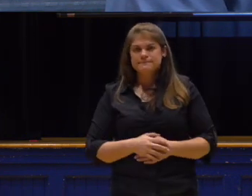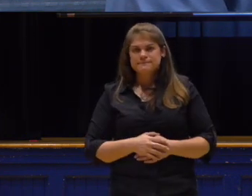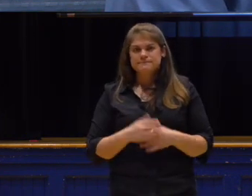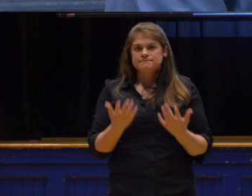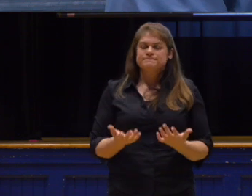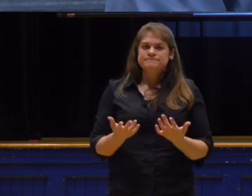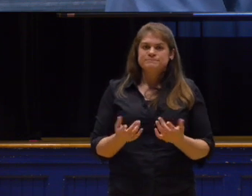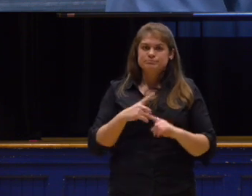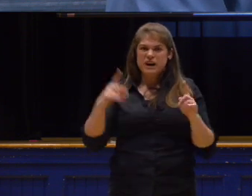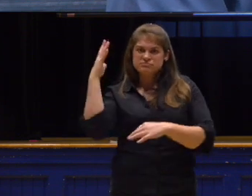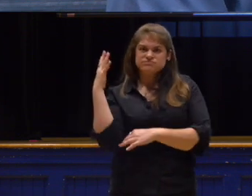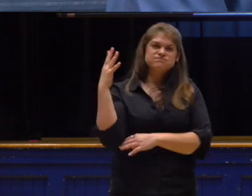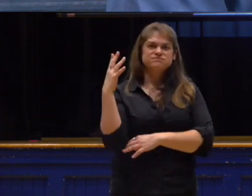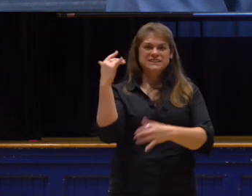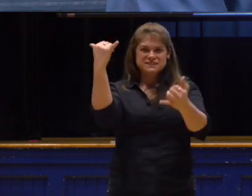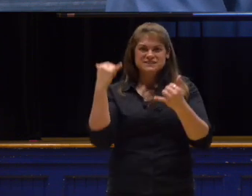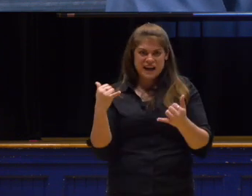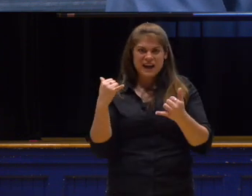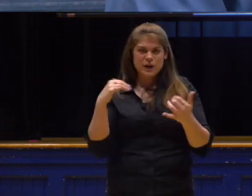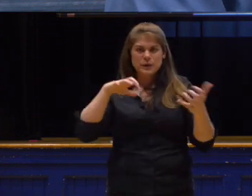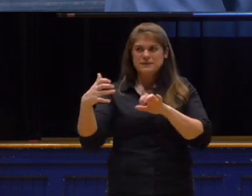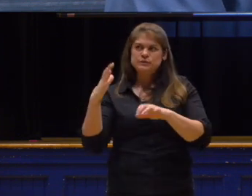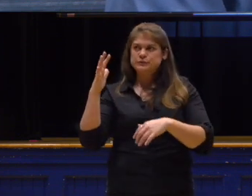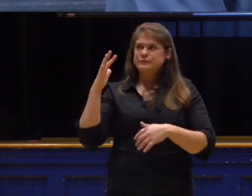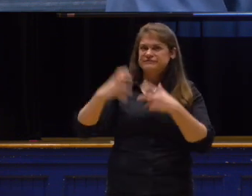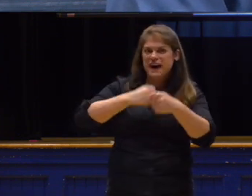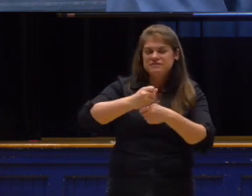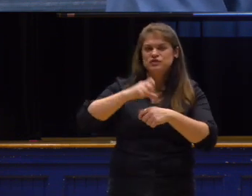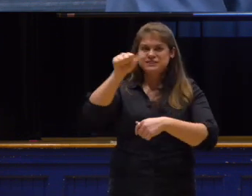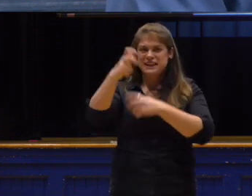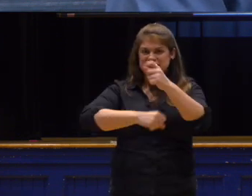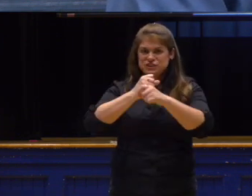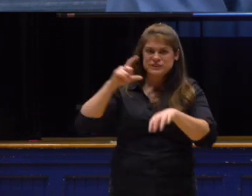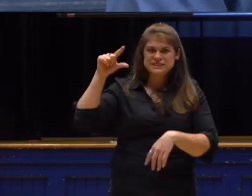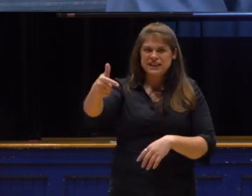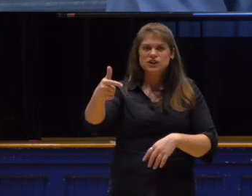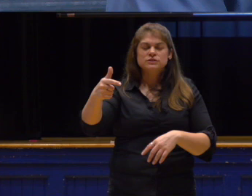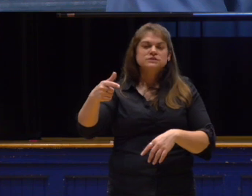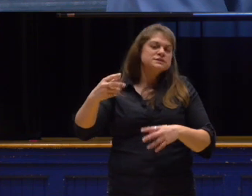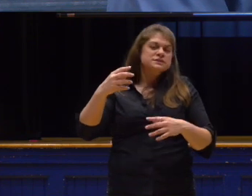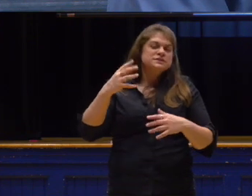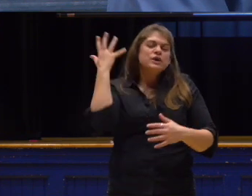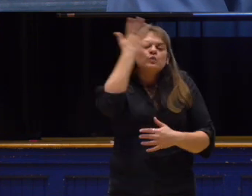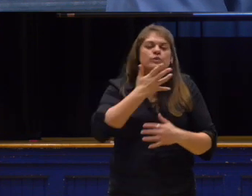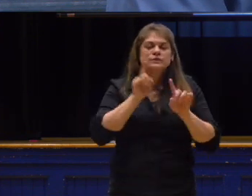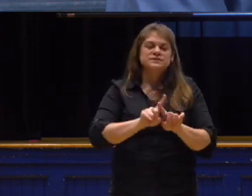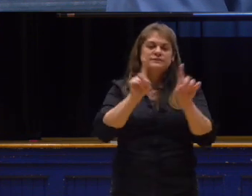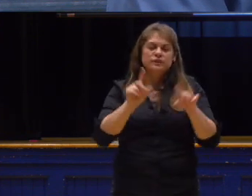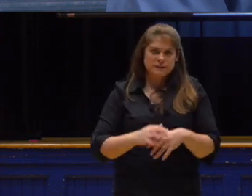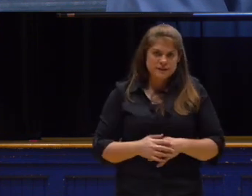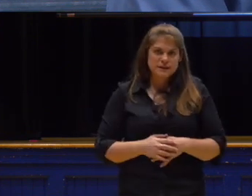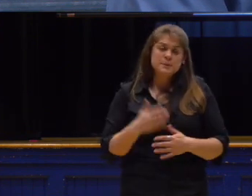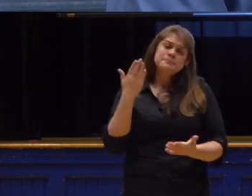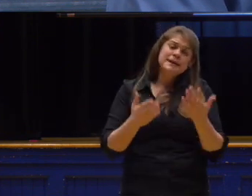But having them now, in 5 years, 10 years, it will look a lot better. Some of us may